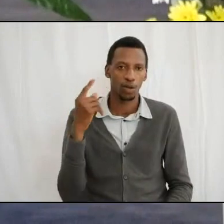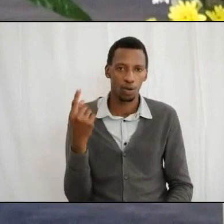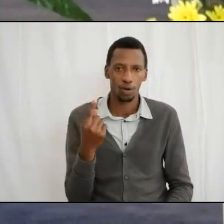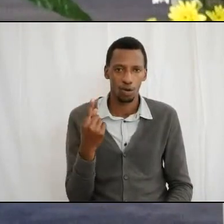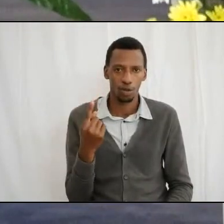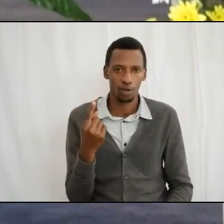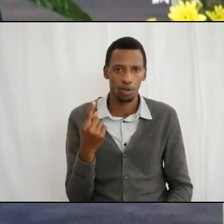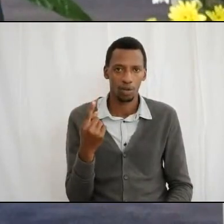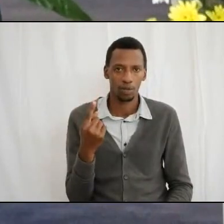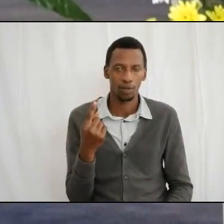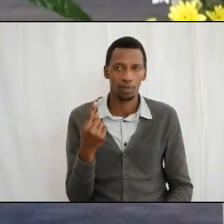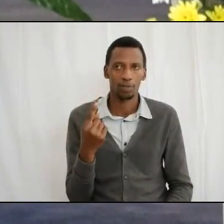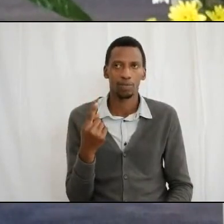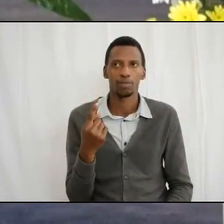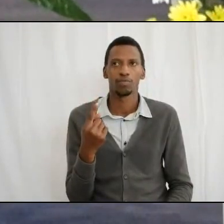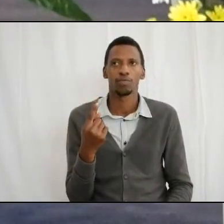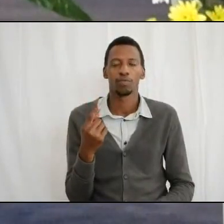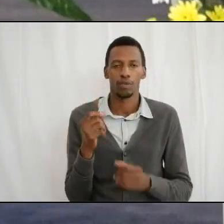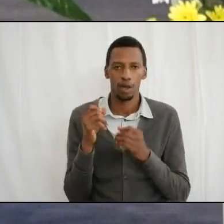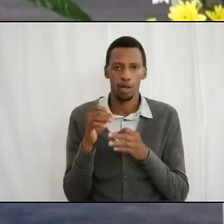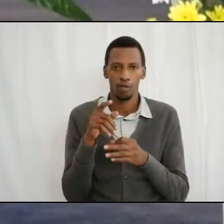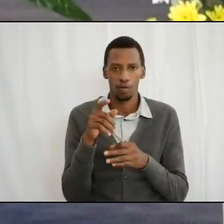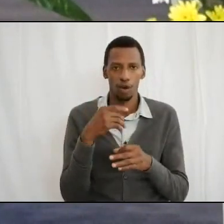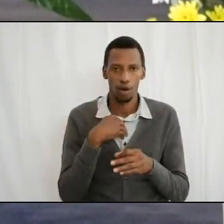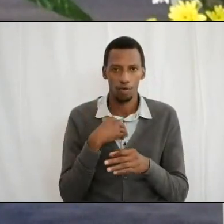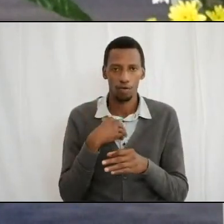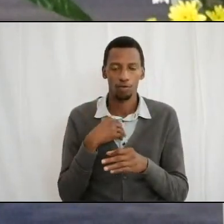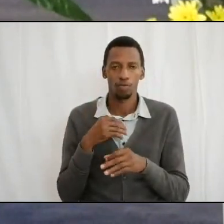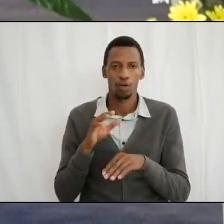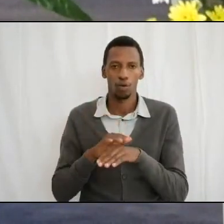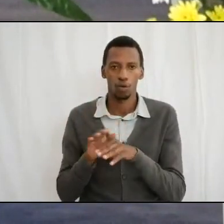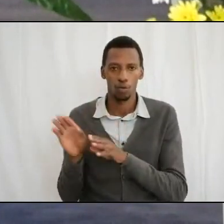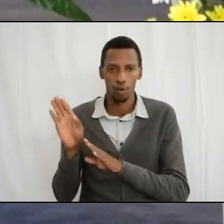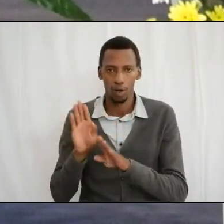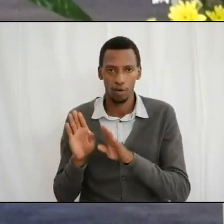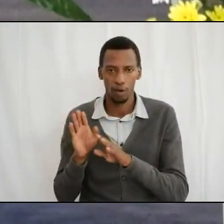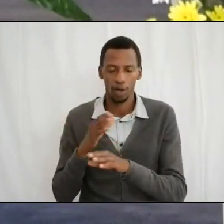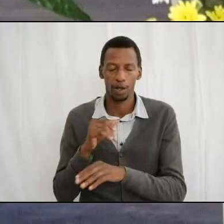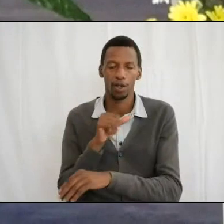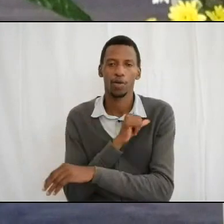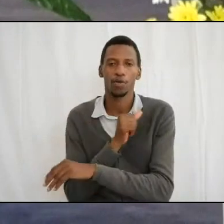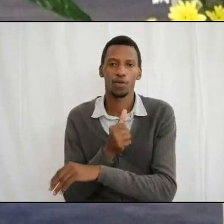so when you have moral authority as a leader.